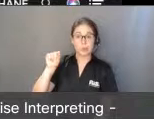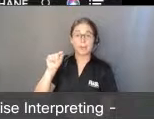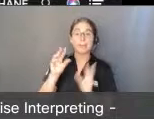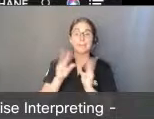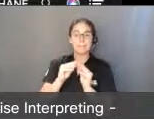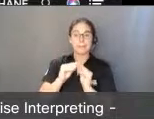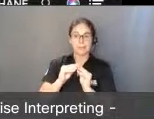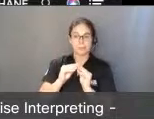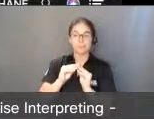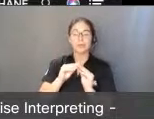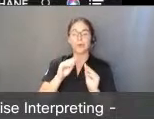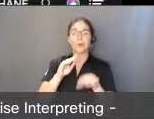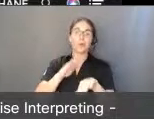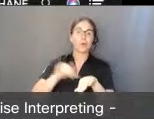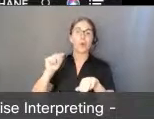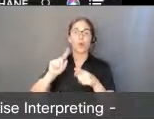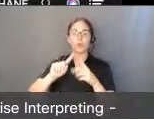order.